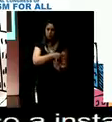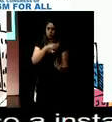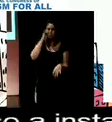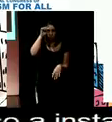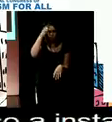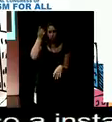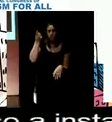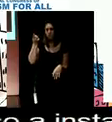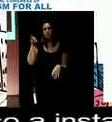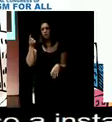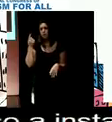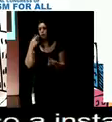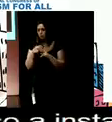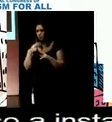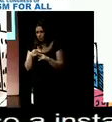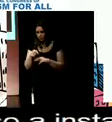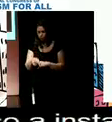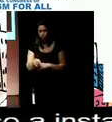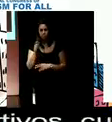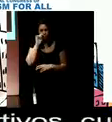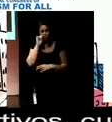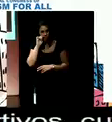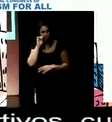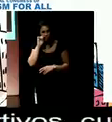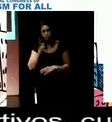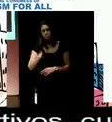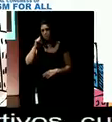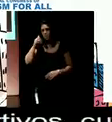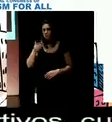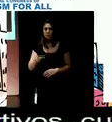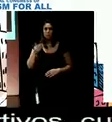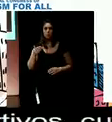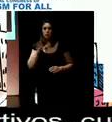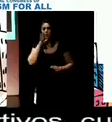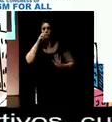cultural, sport and tourist services has been reinforced